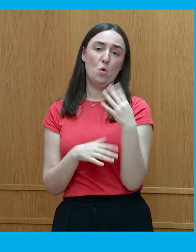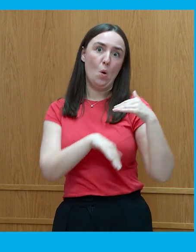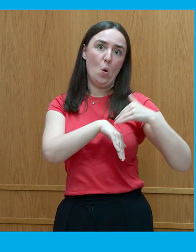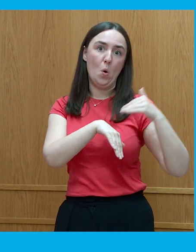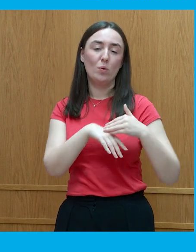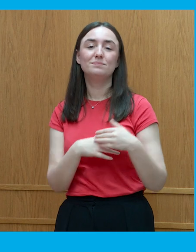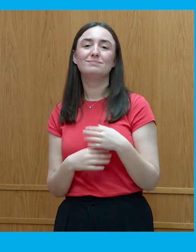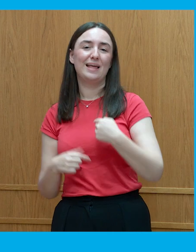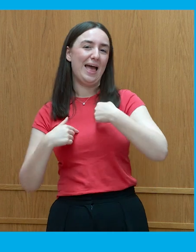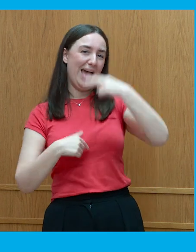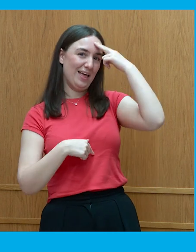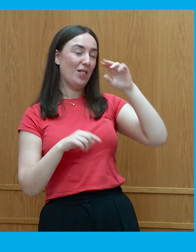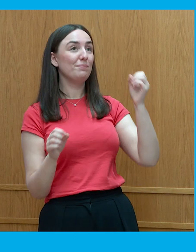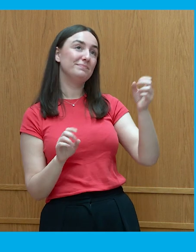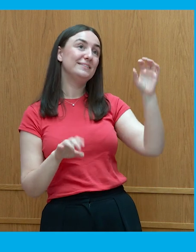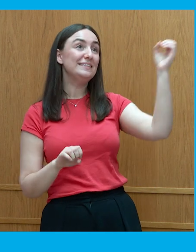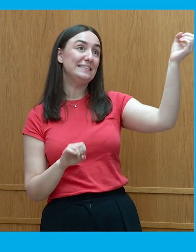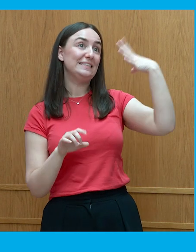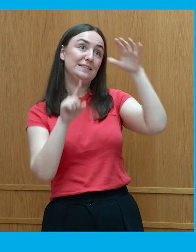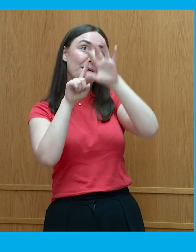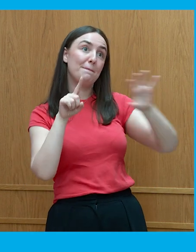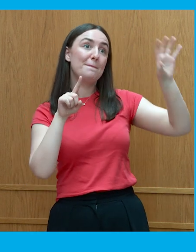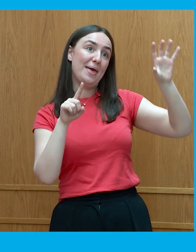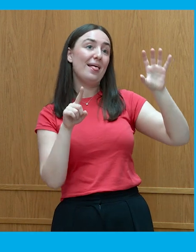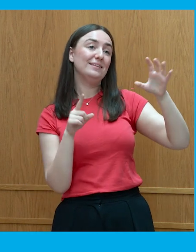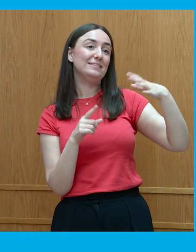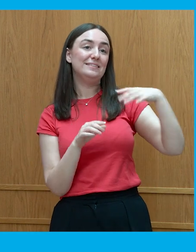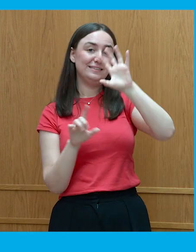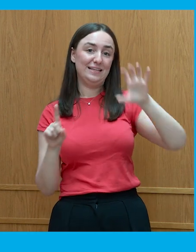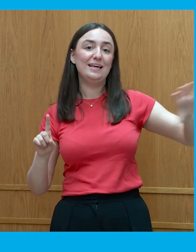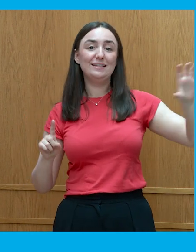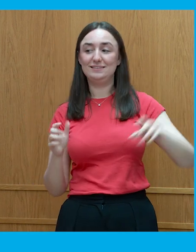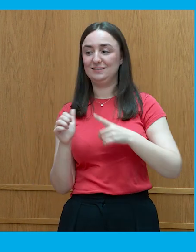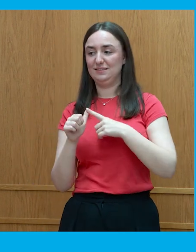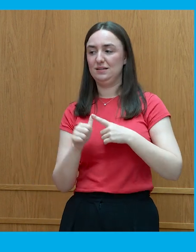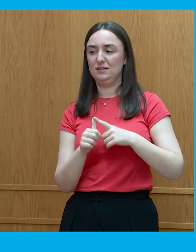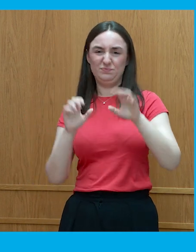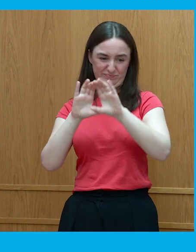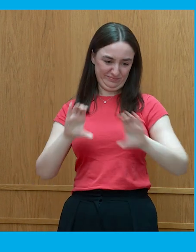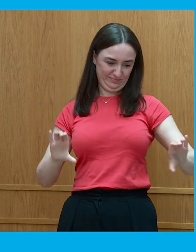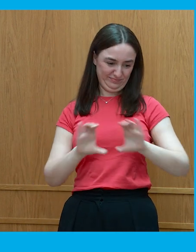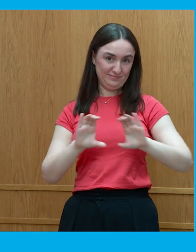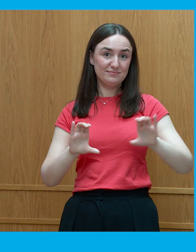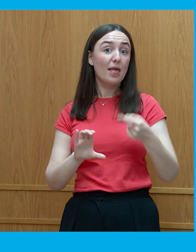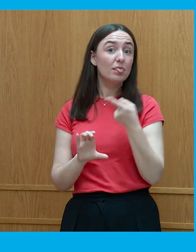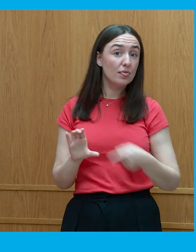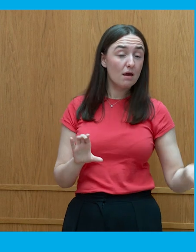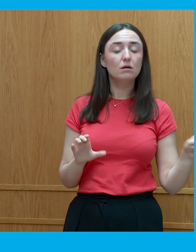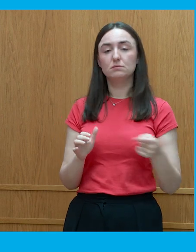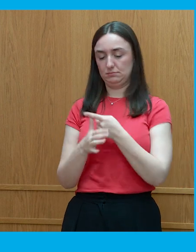Sun Belt states. North Carolina, Georgia, Arizona, and Nevada. Those are the seven states. That's the ball game.